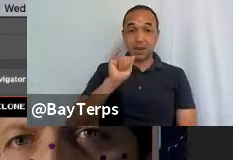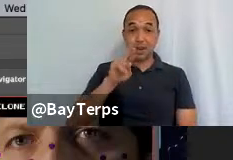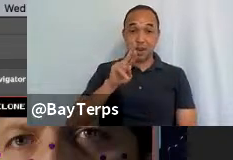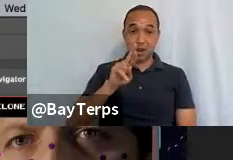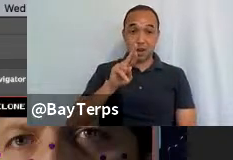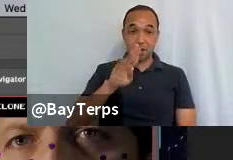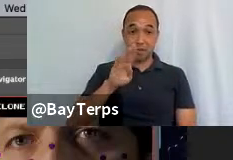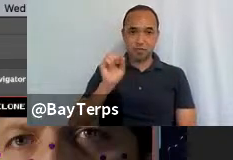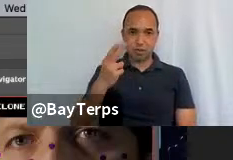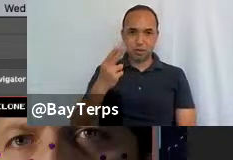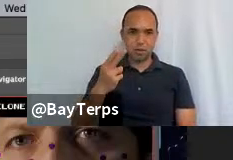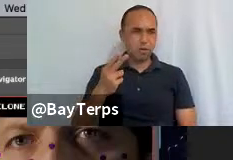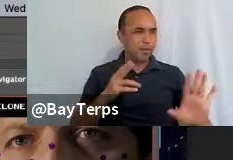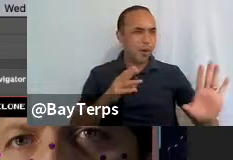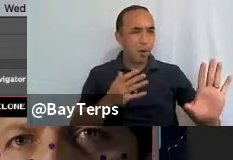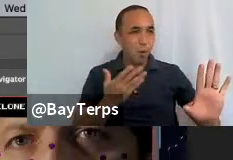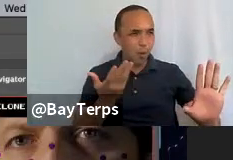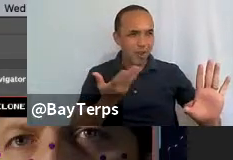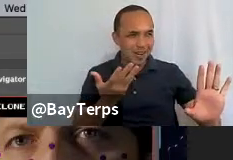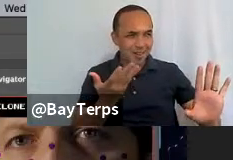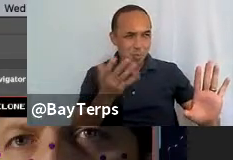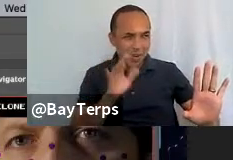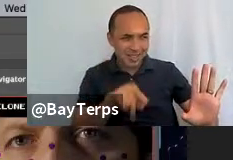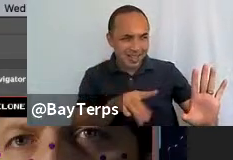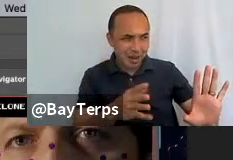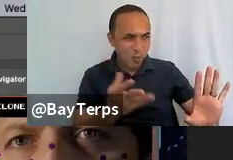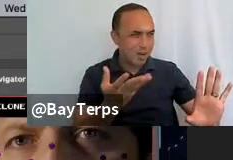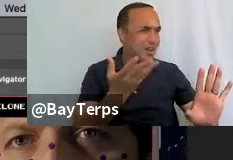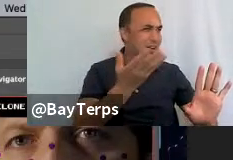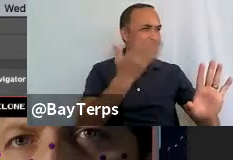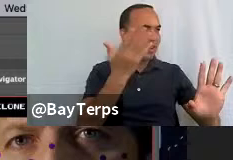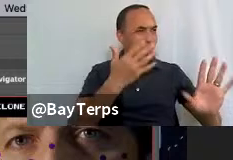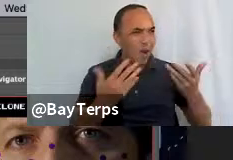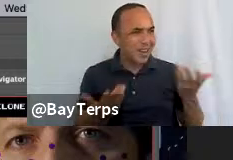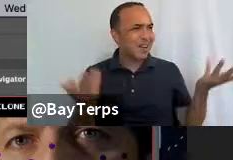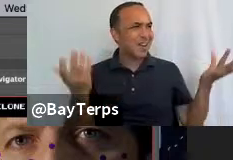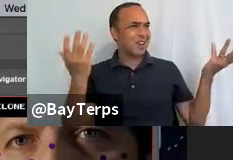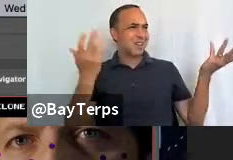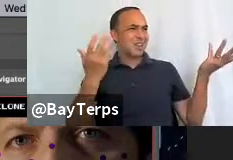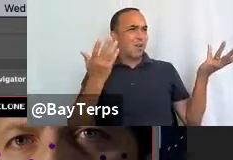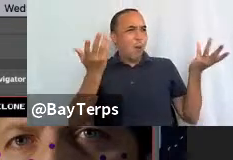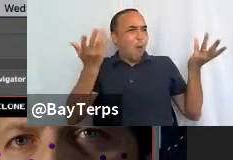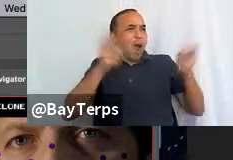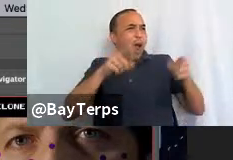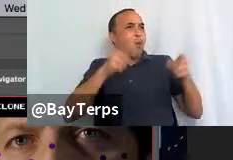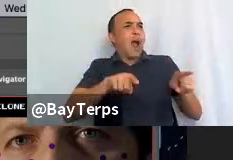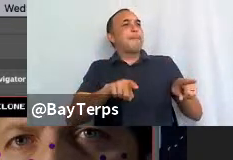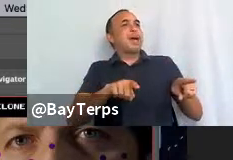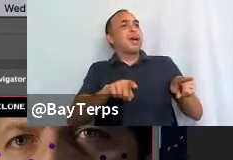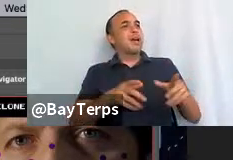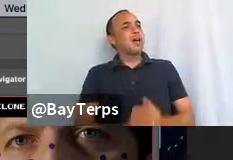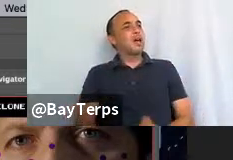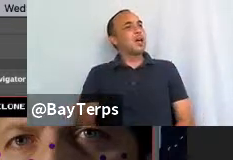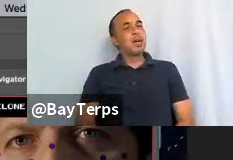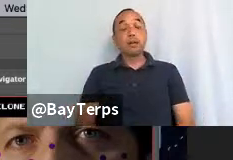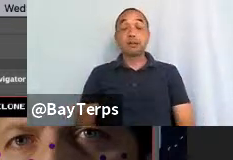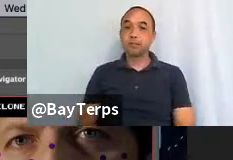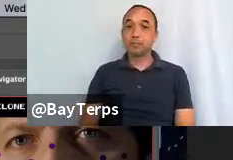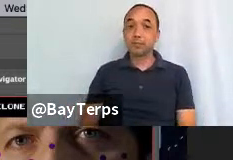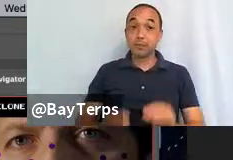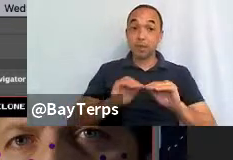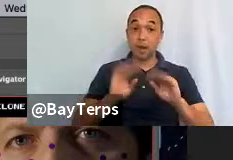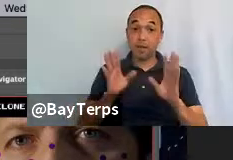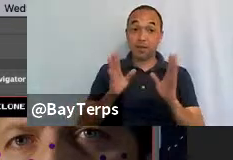I'm sorry, what's happening here right now? What is this? What happened here? So obviously this